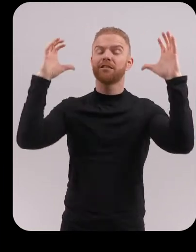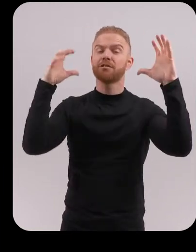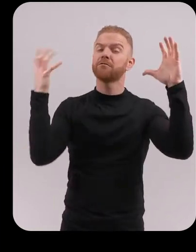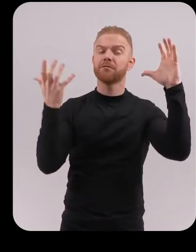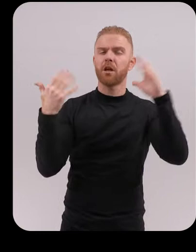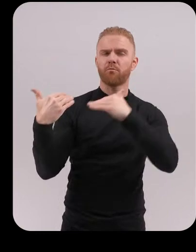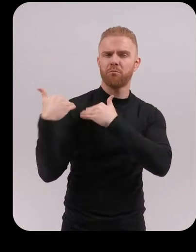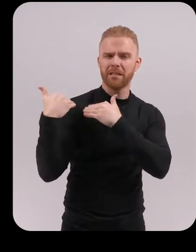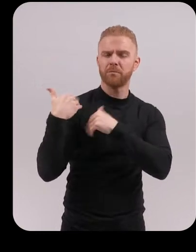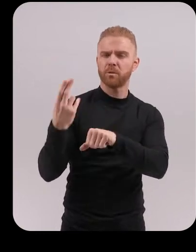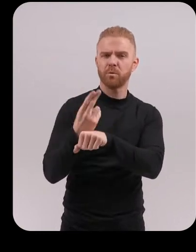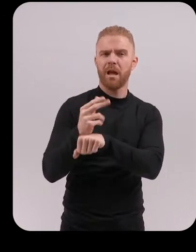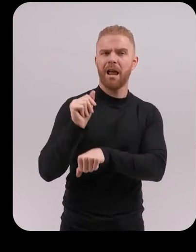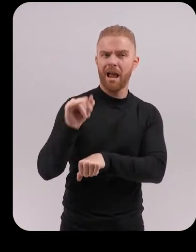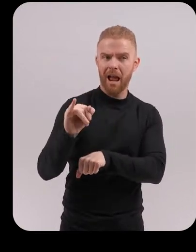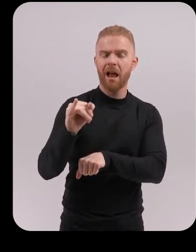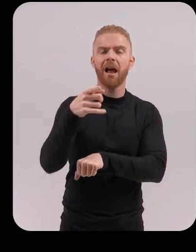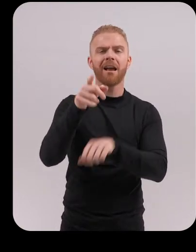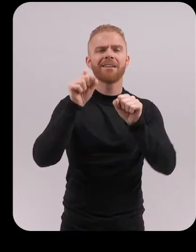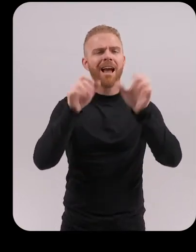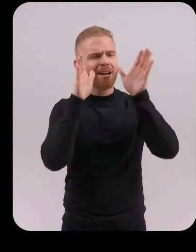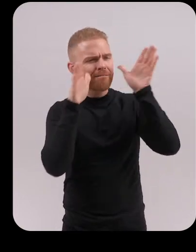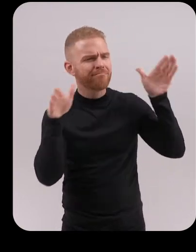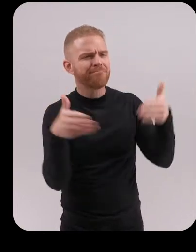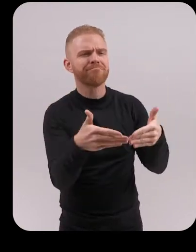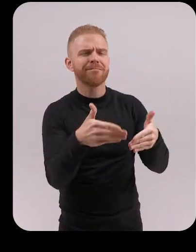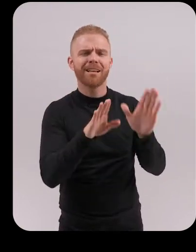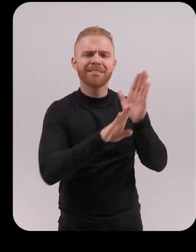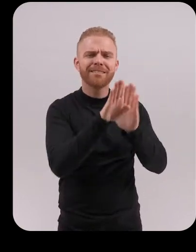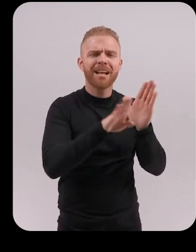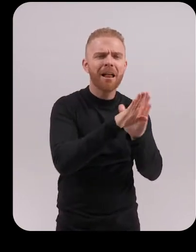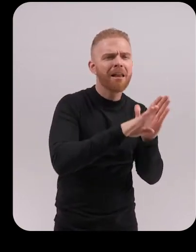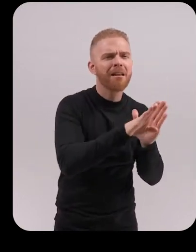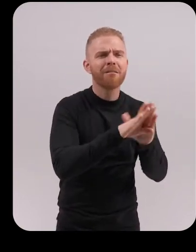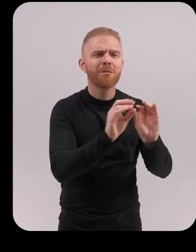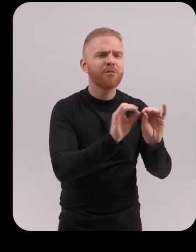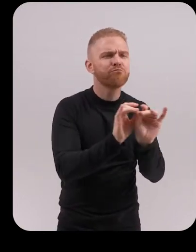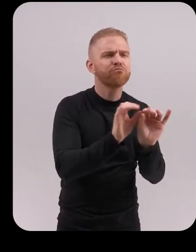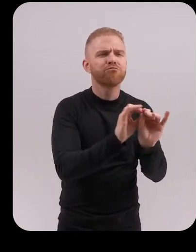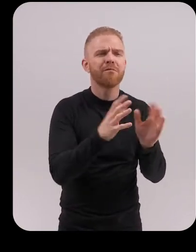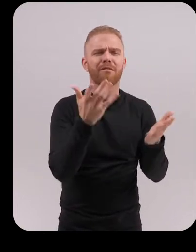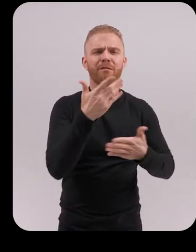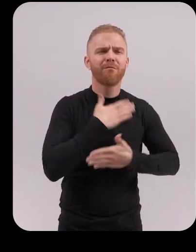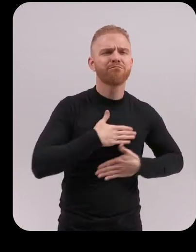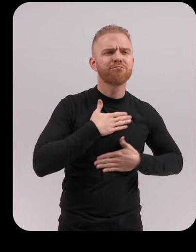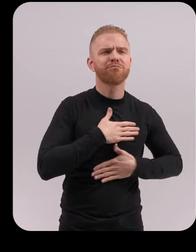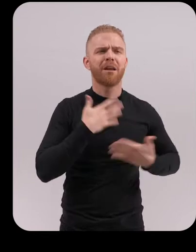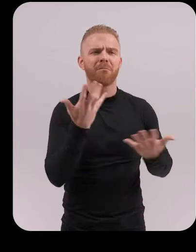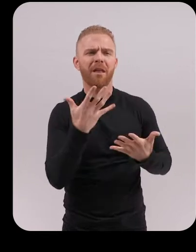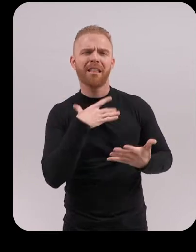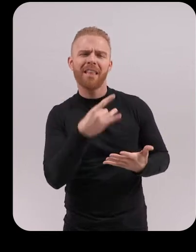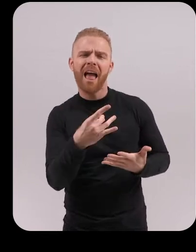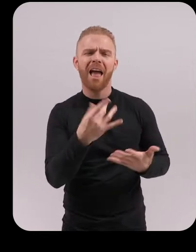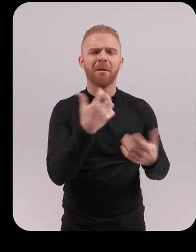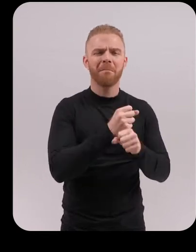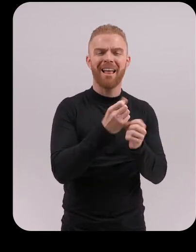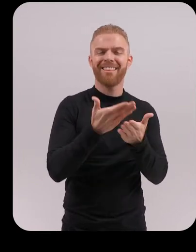responsibly use AI so you can spend more time on aspects of development that you like and make the harder tasks easier.